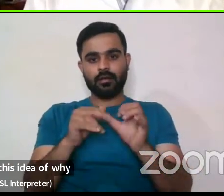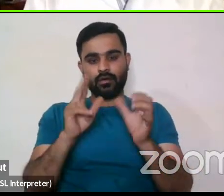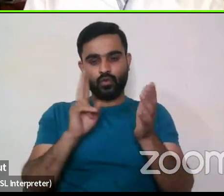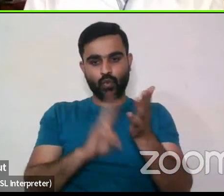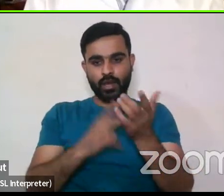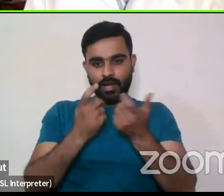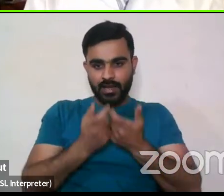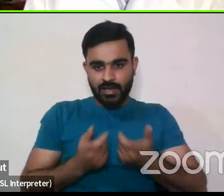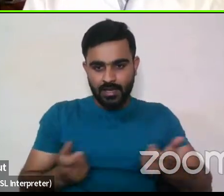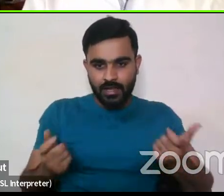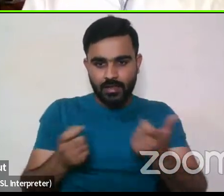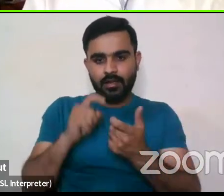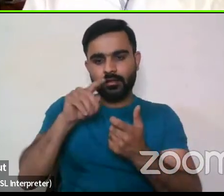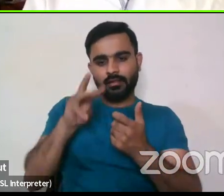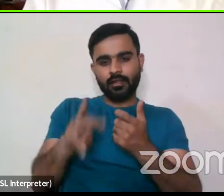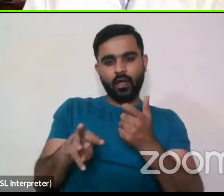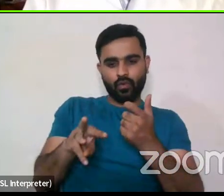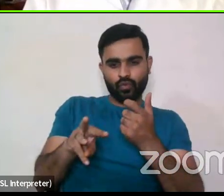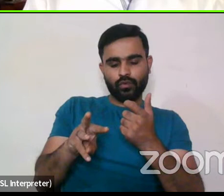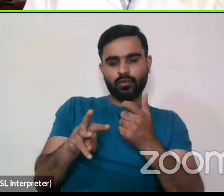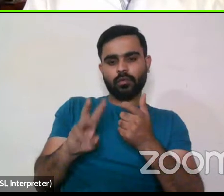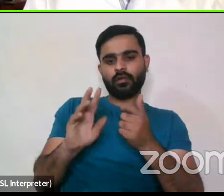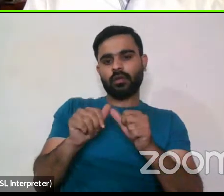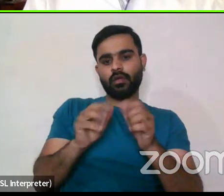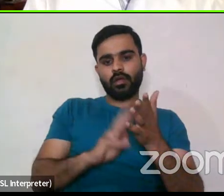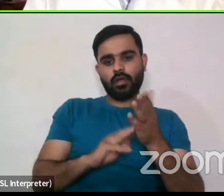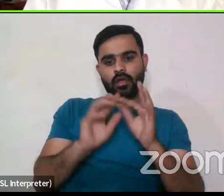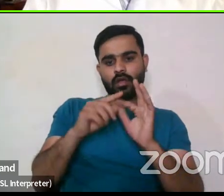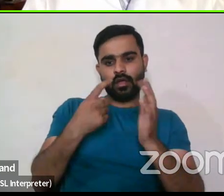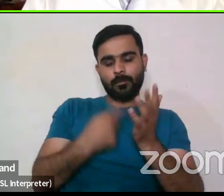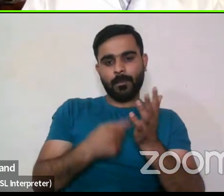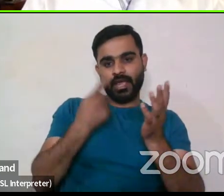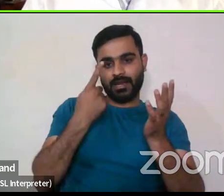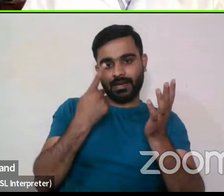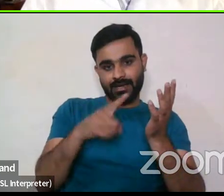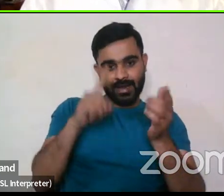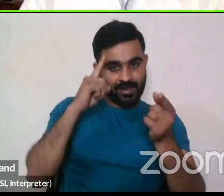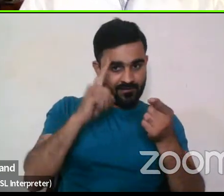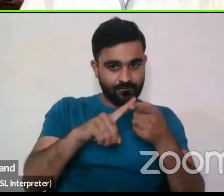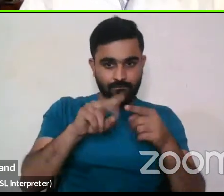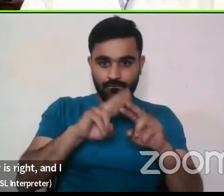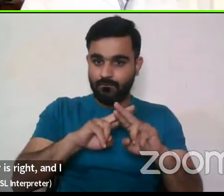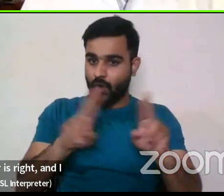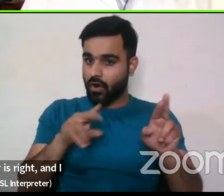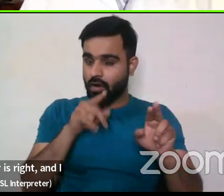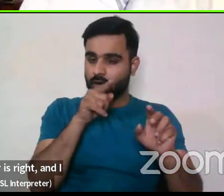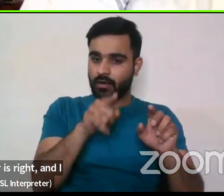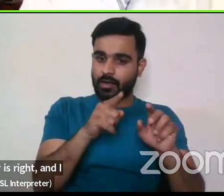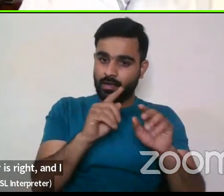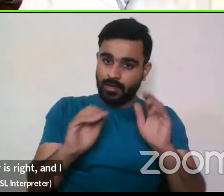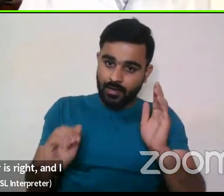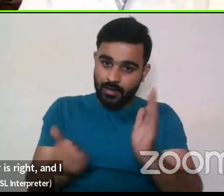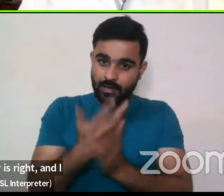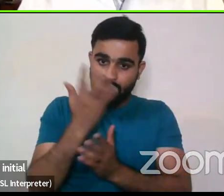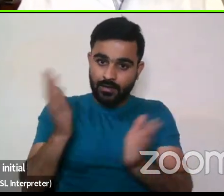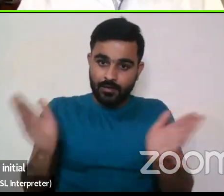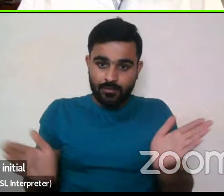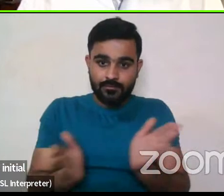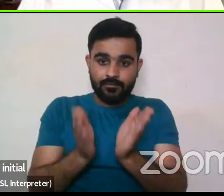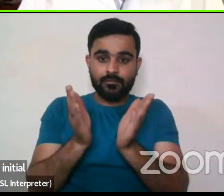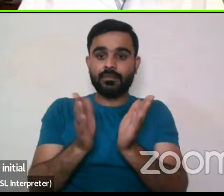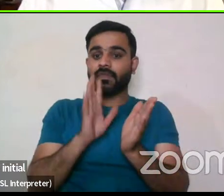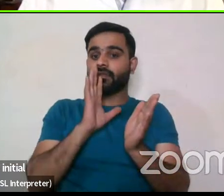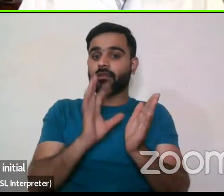early 2000, and Amber is right, and I fully agree with her. that the initial motivations were